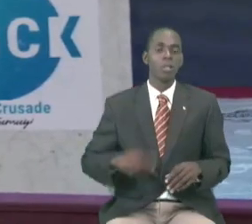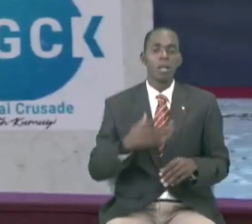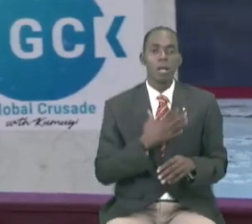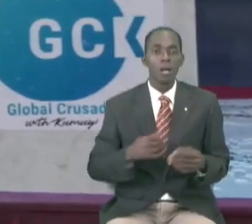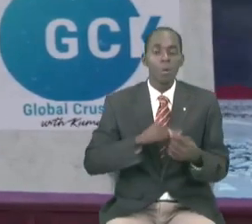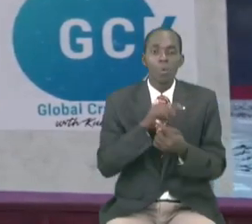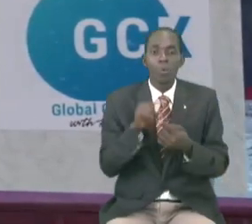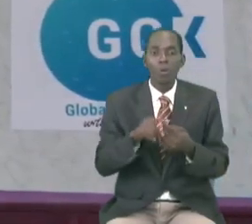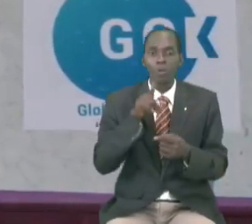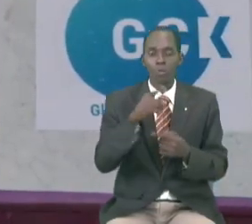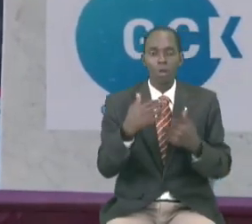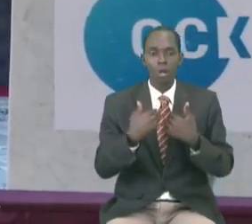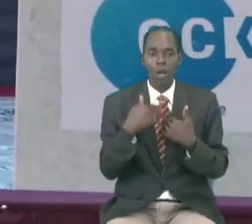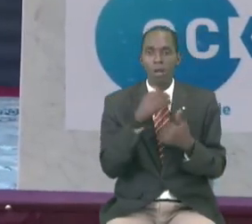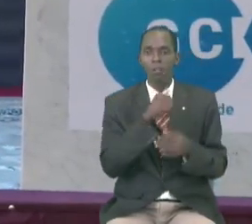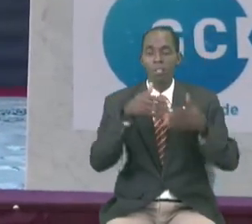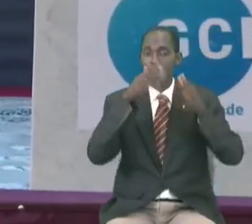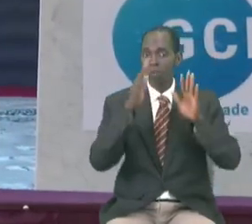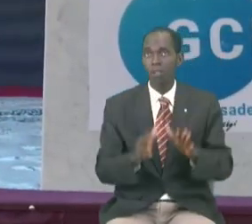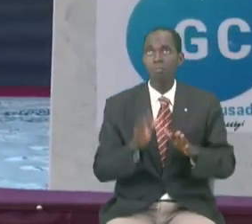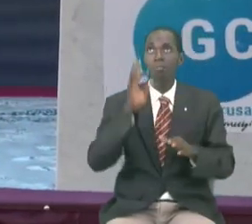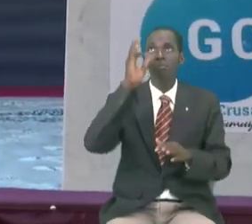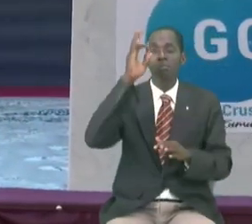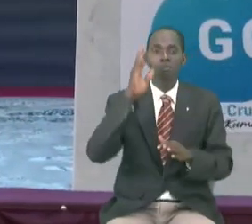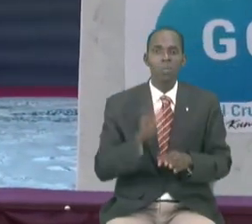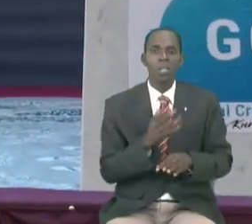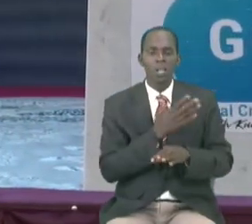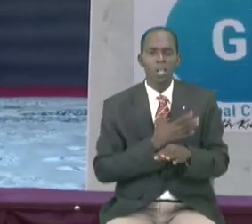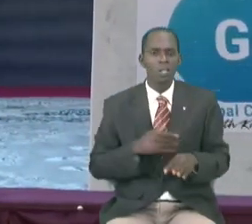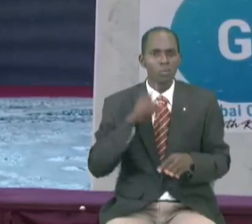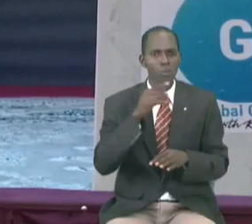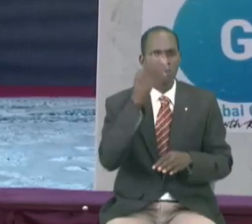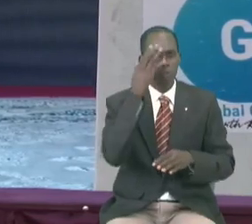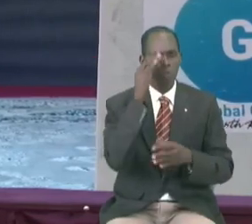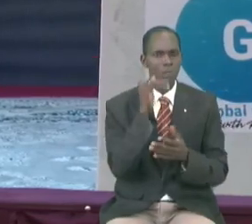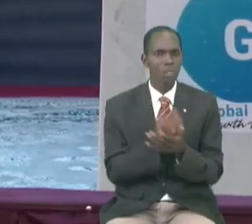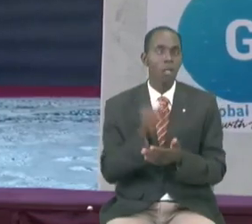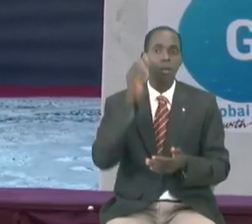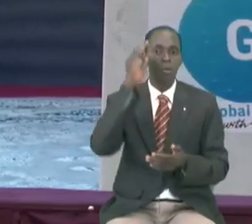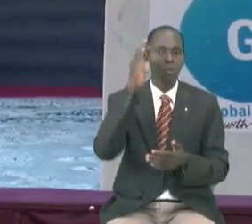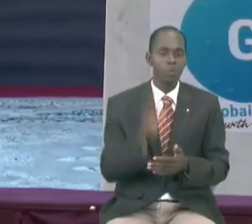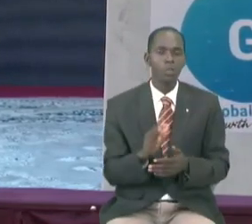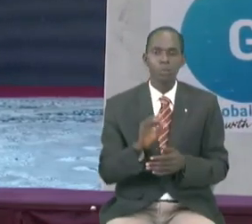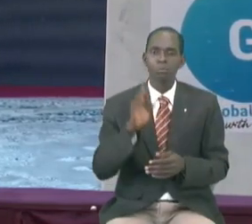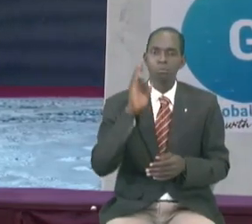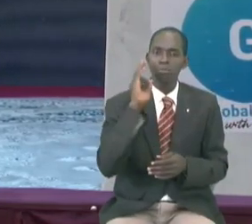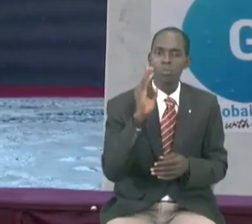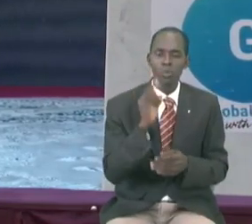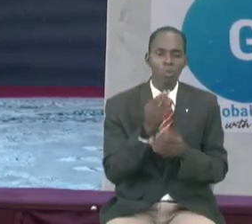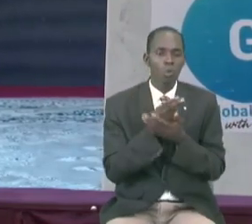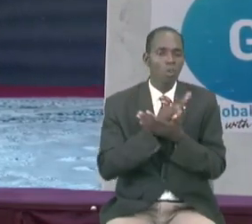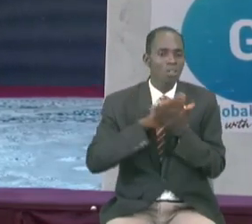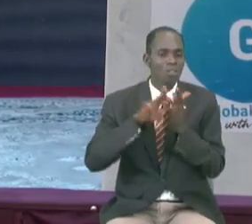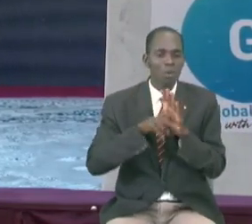holiness, without which no man shall see the Lord, you can interpret, you can repeat the message